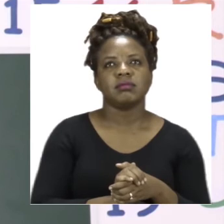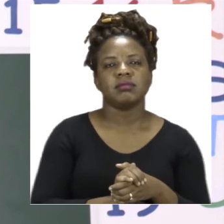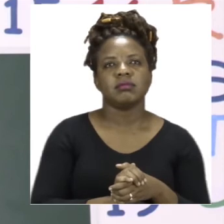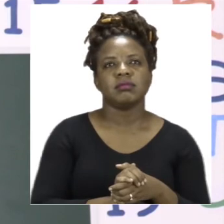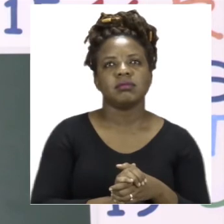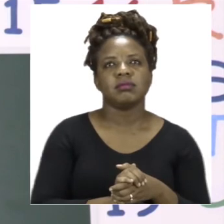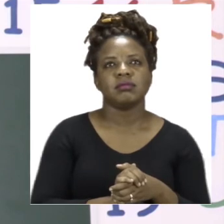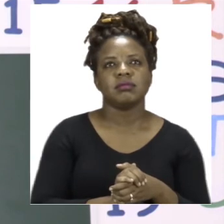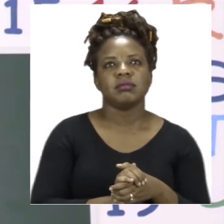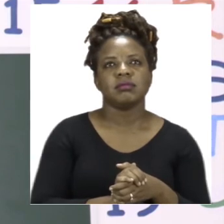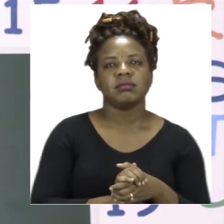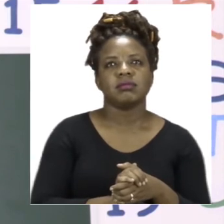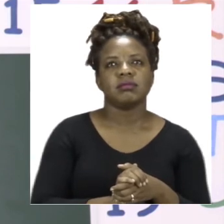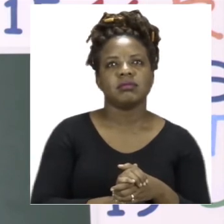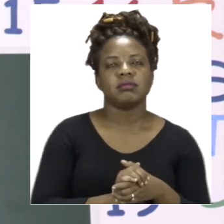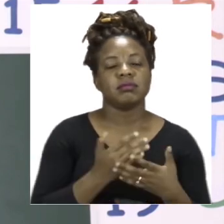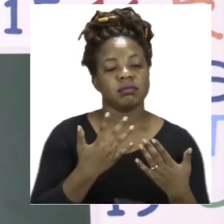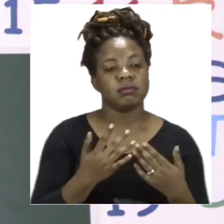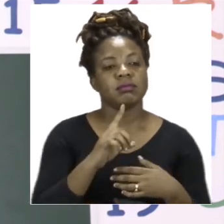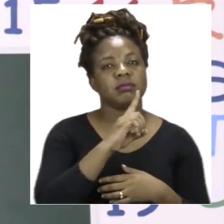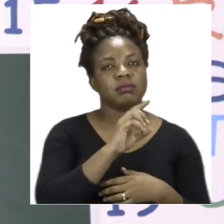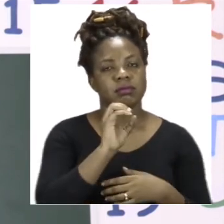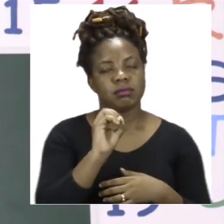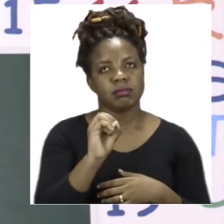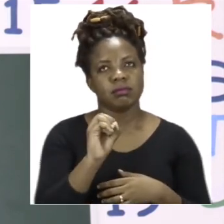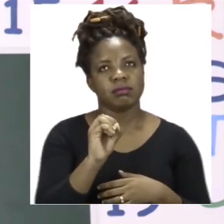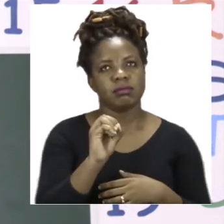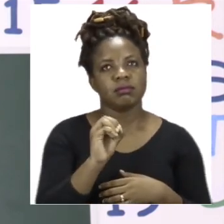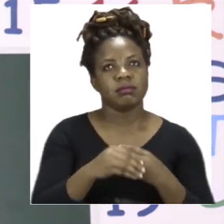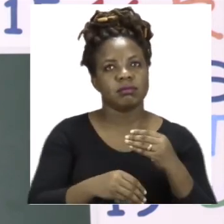after that, we are now going to add